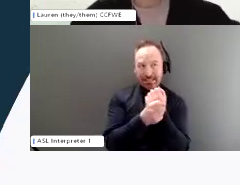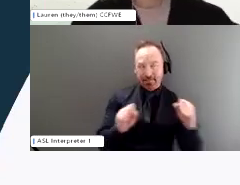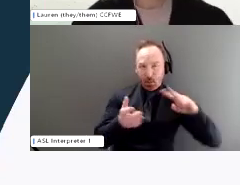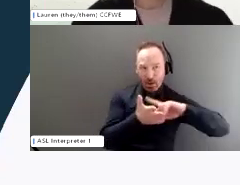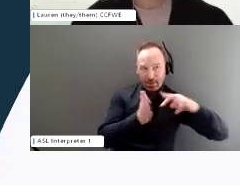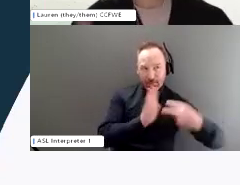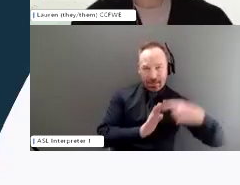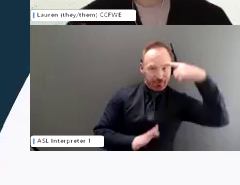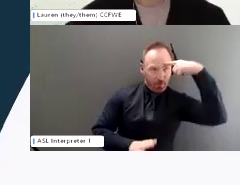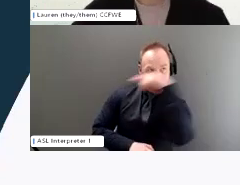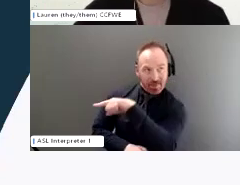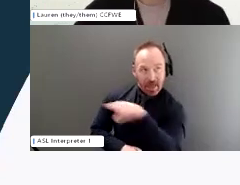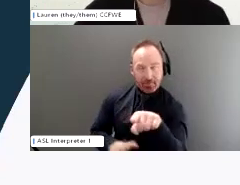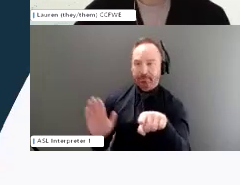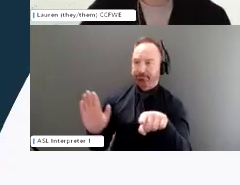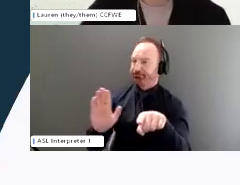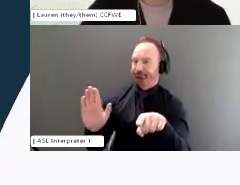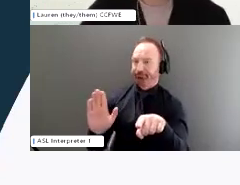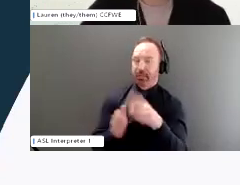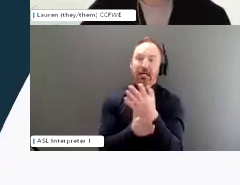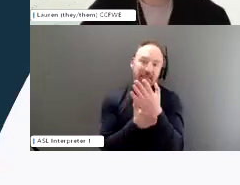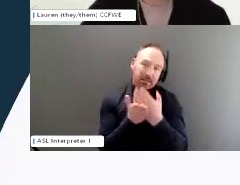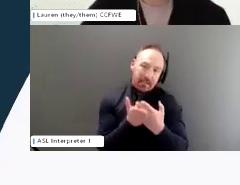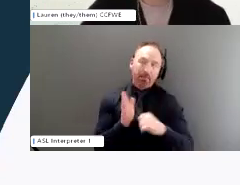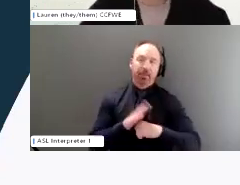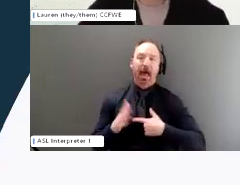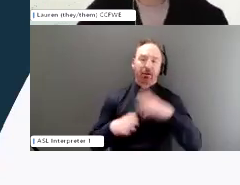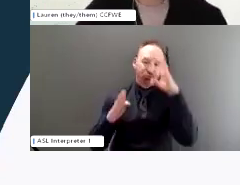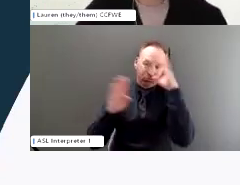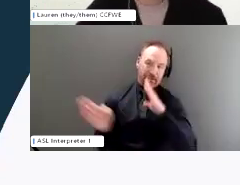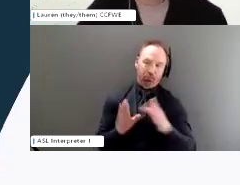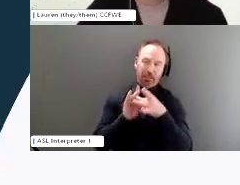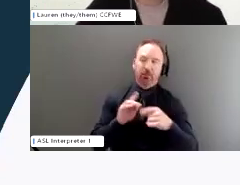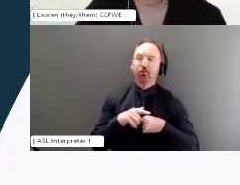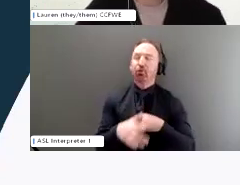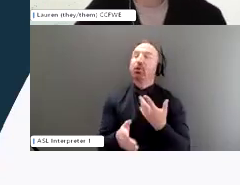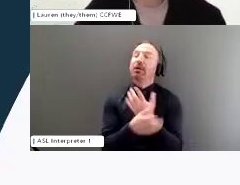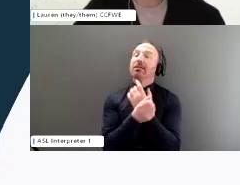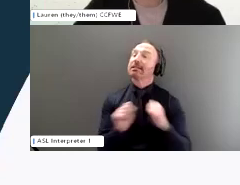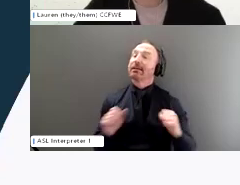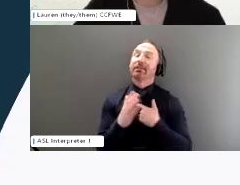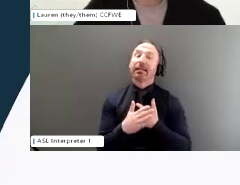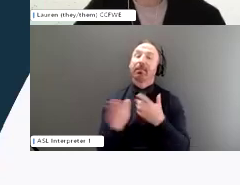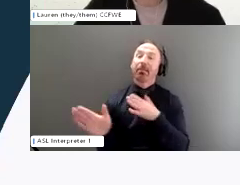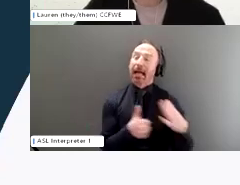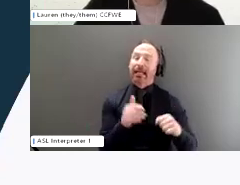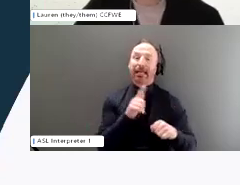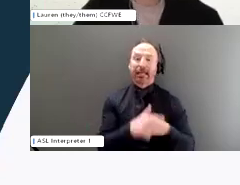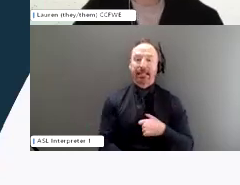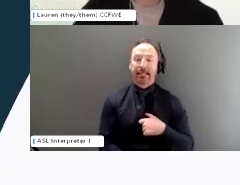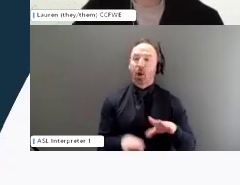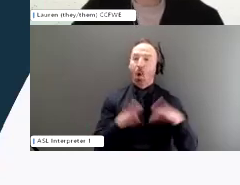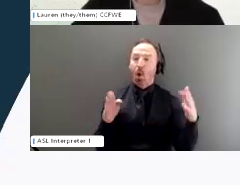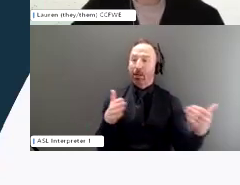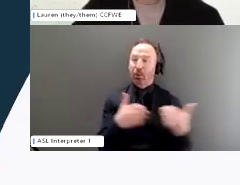some strategies that we suggest around financial safety planning is opening a new bank account or updating banking